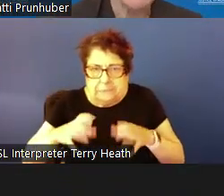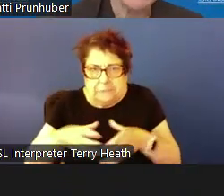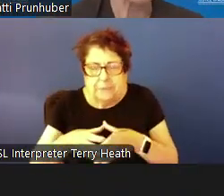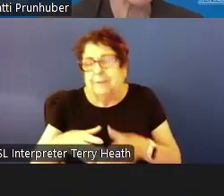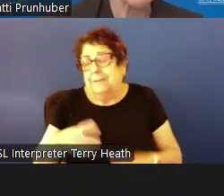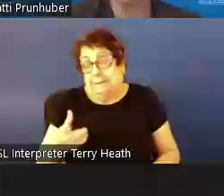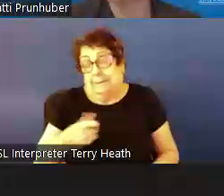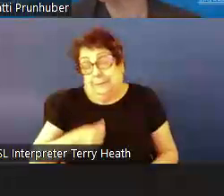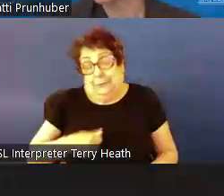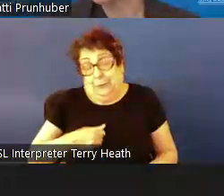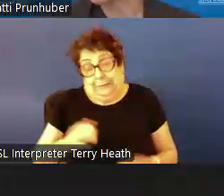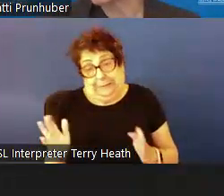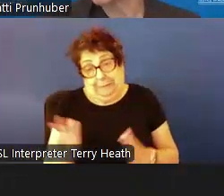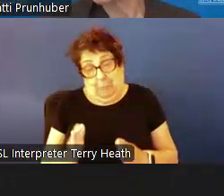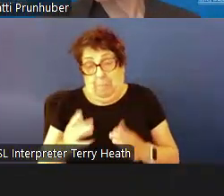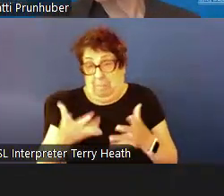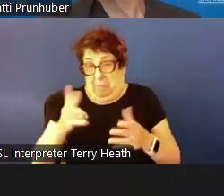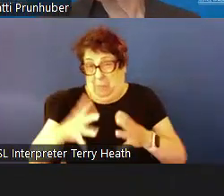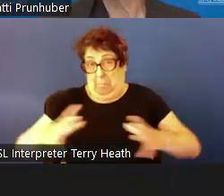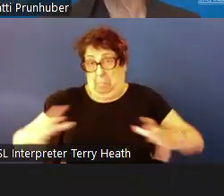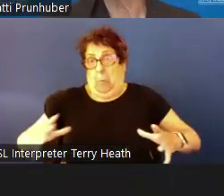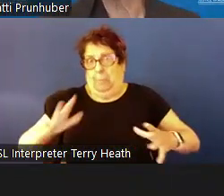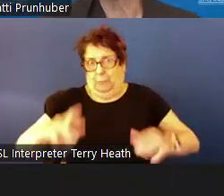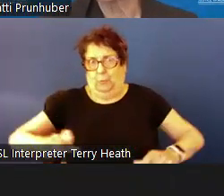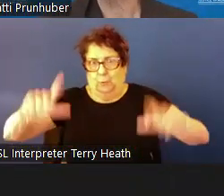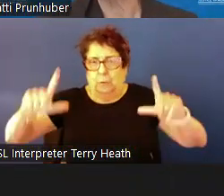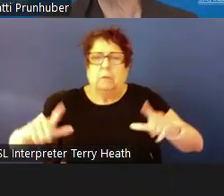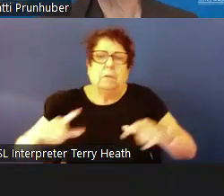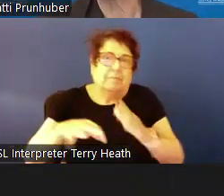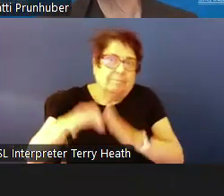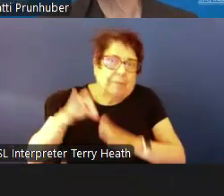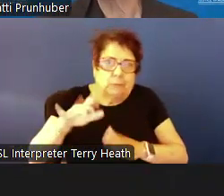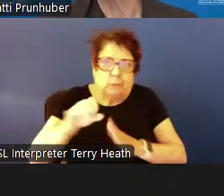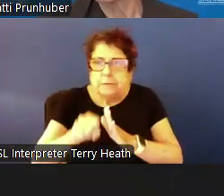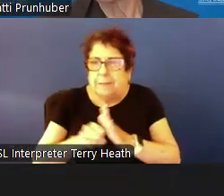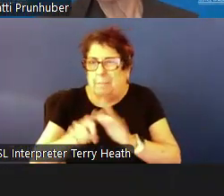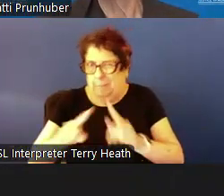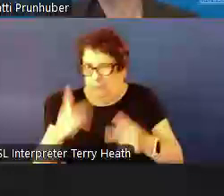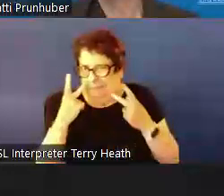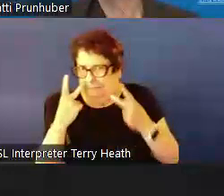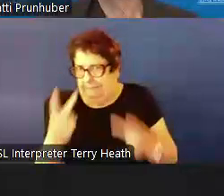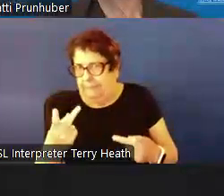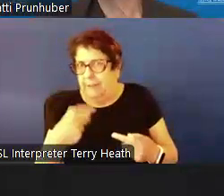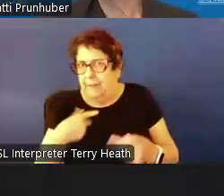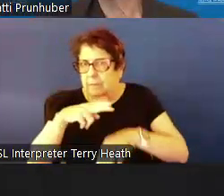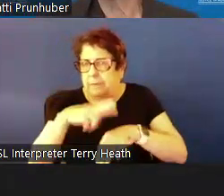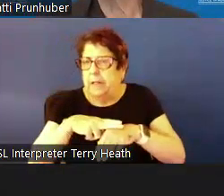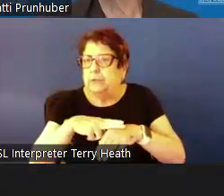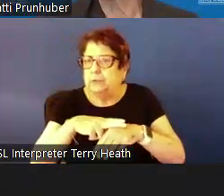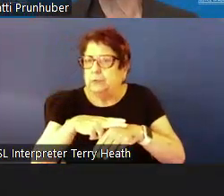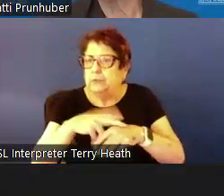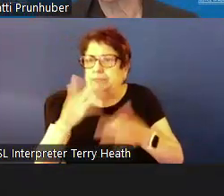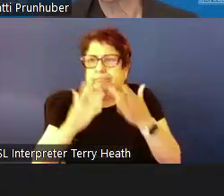screen and find your state. But it shows that there's a national shortage of